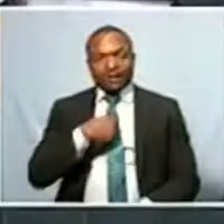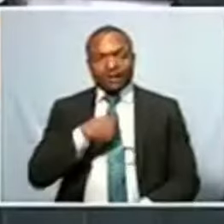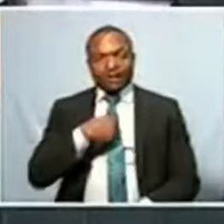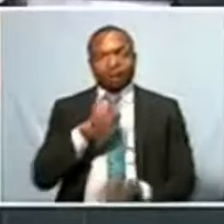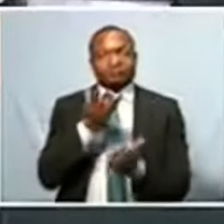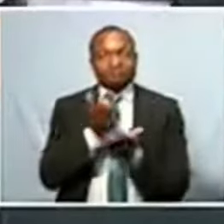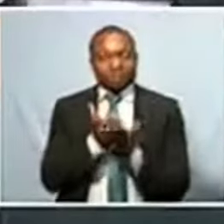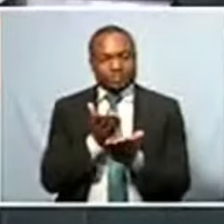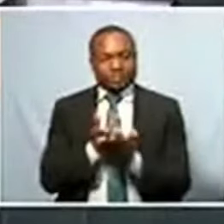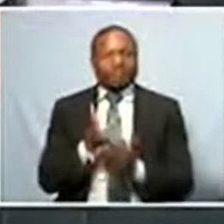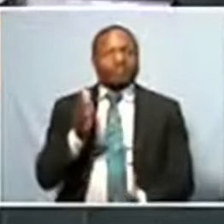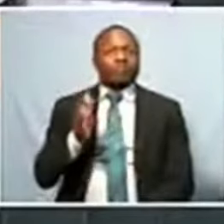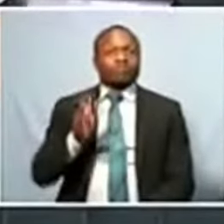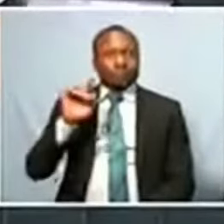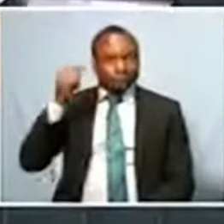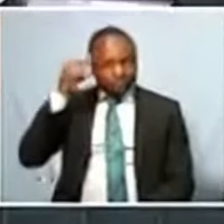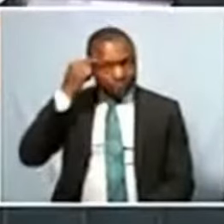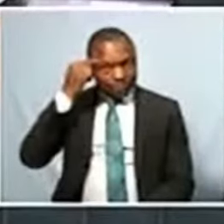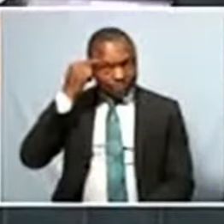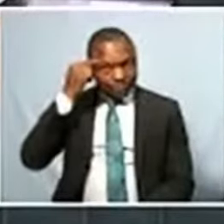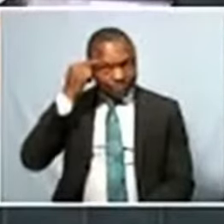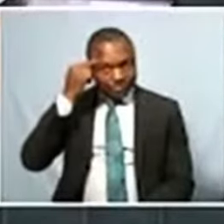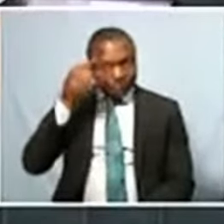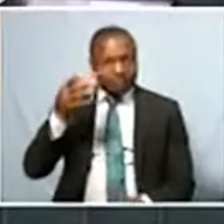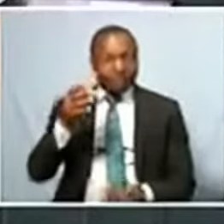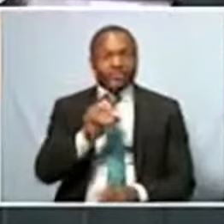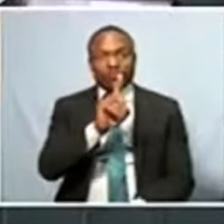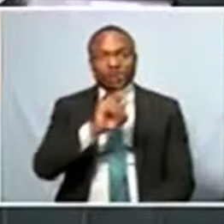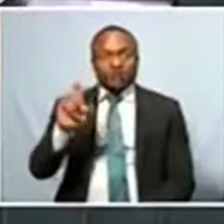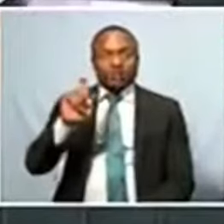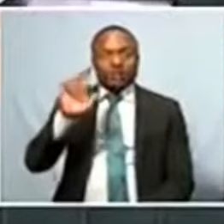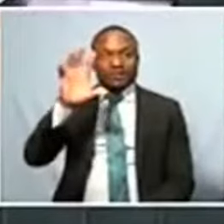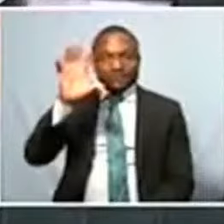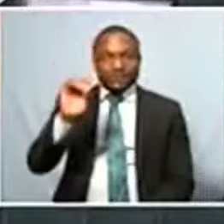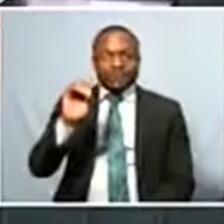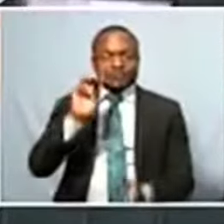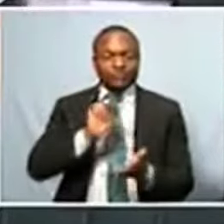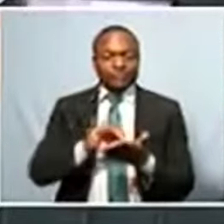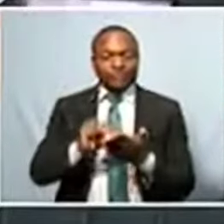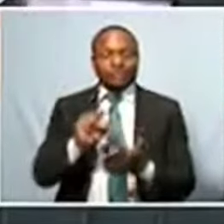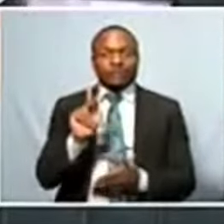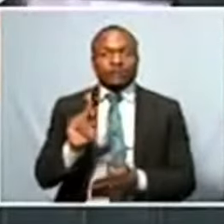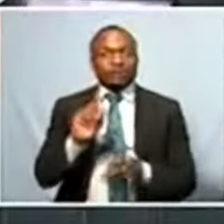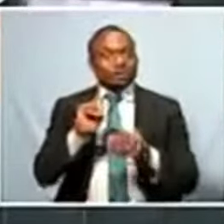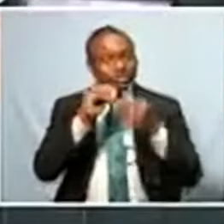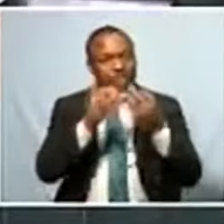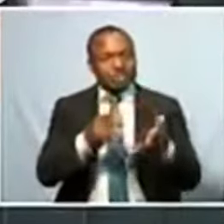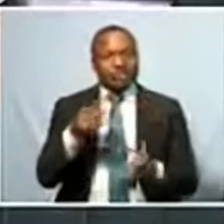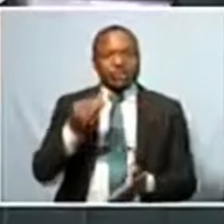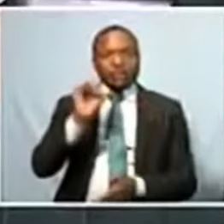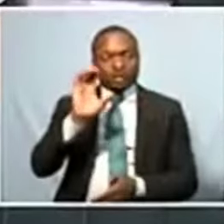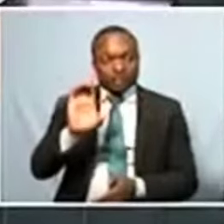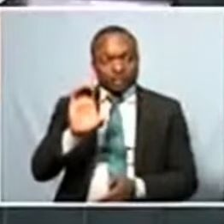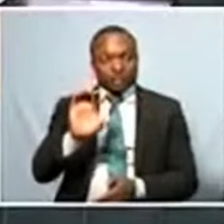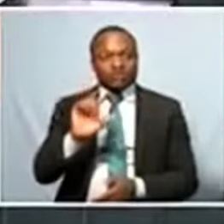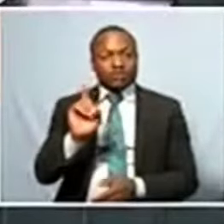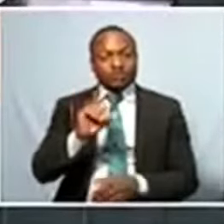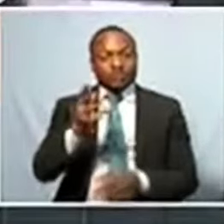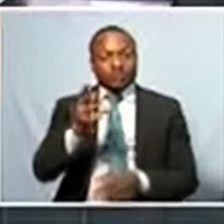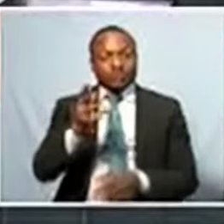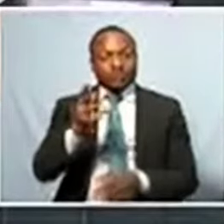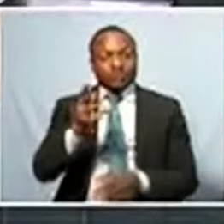proposed to the UPND government to take 150 million kwacha, give it to FIC. Where are you getting